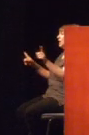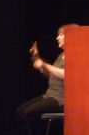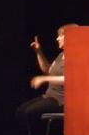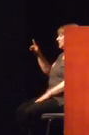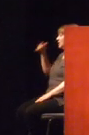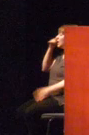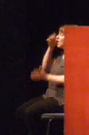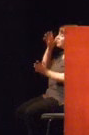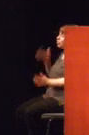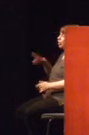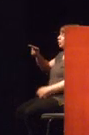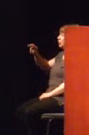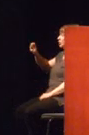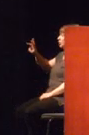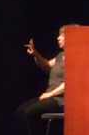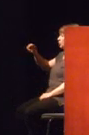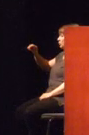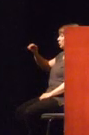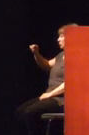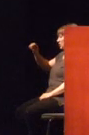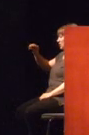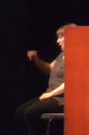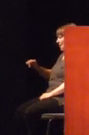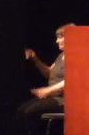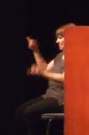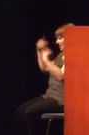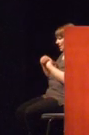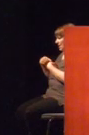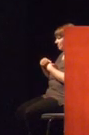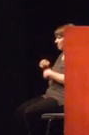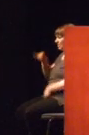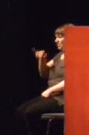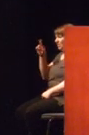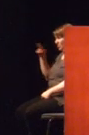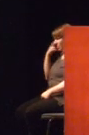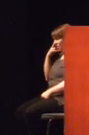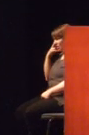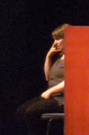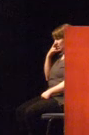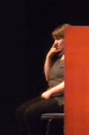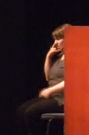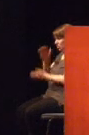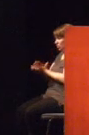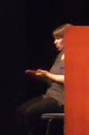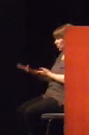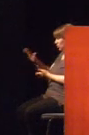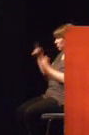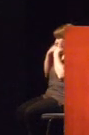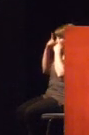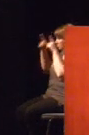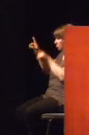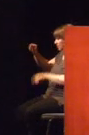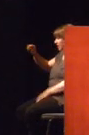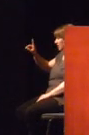in and the legislature and the governor's office realized that colleges were doing so well at ABT